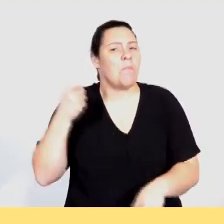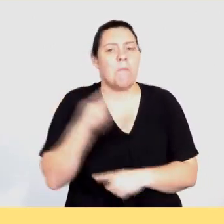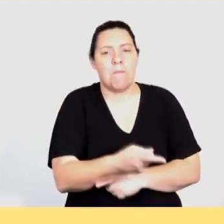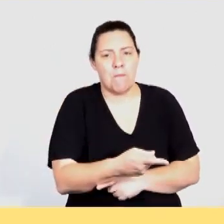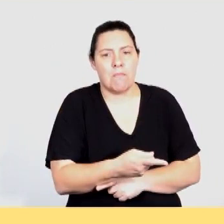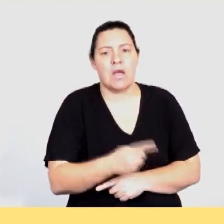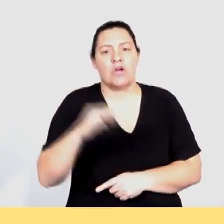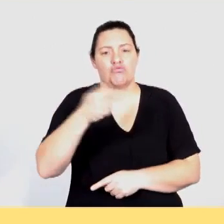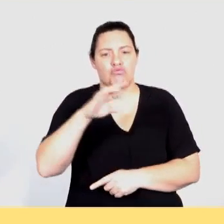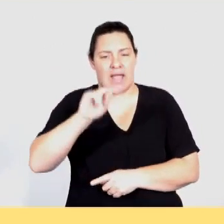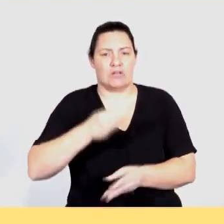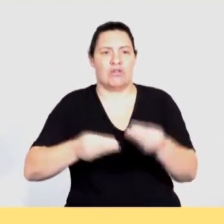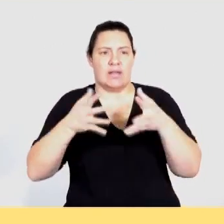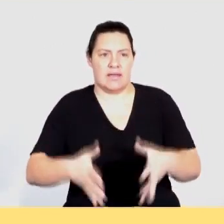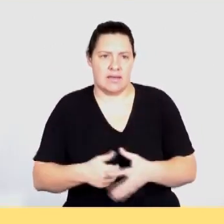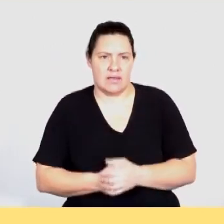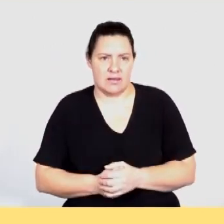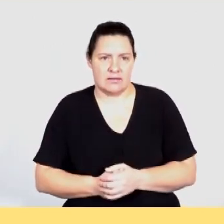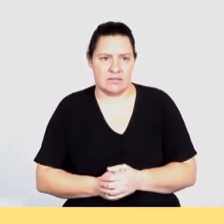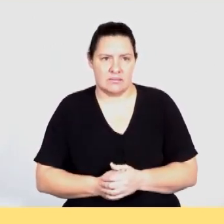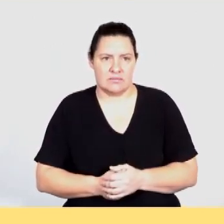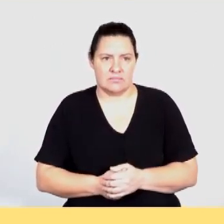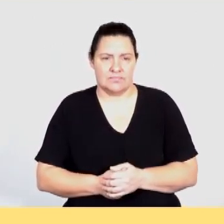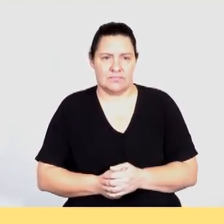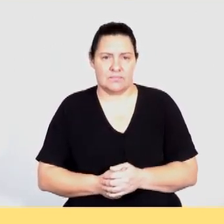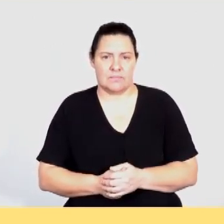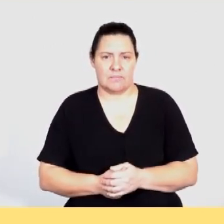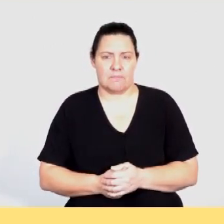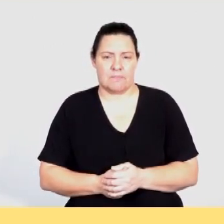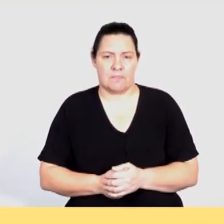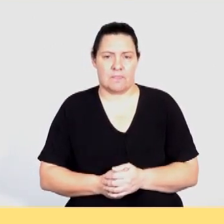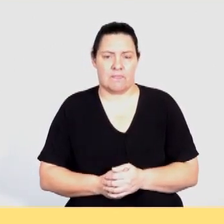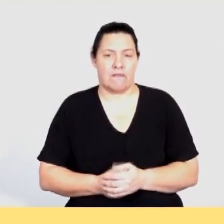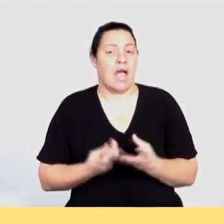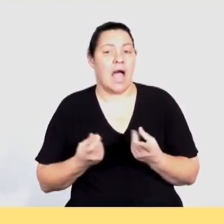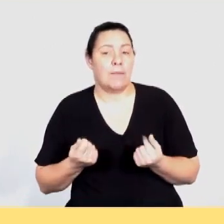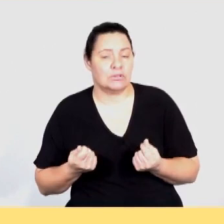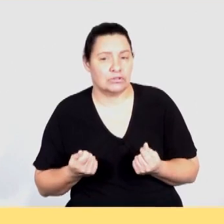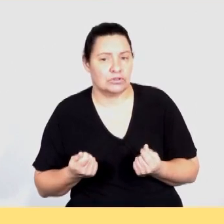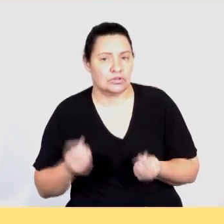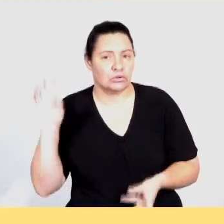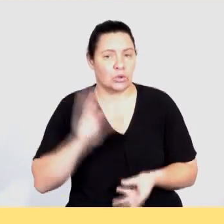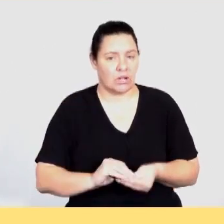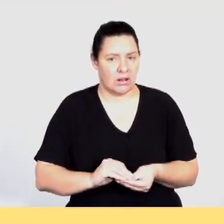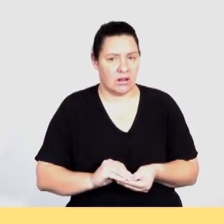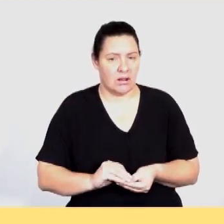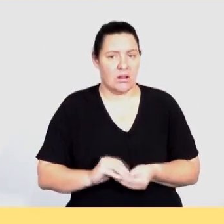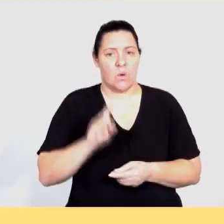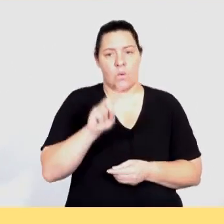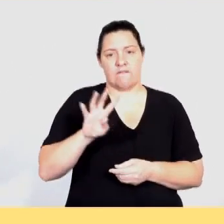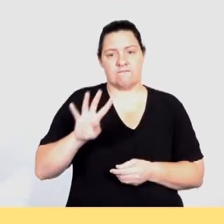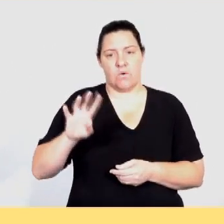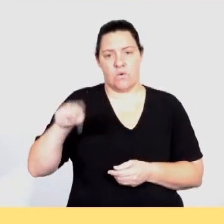we buy from? Greg Traders. Greg Traders. How much is the